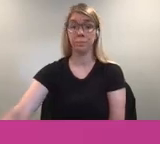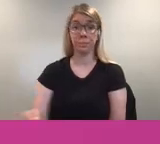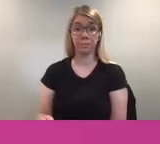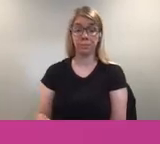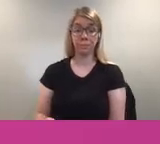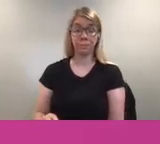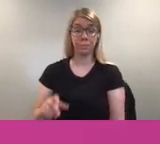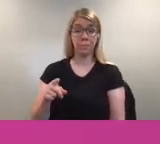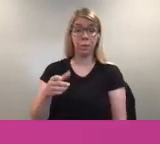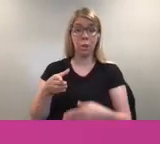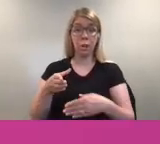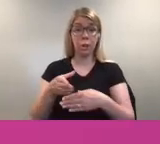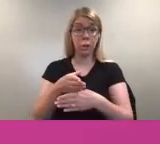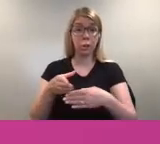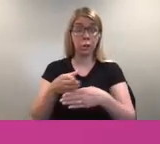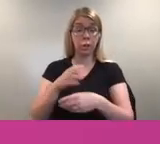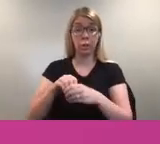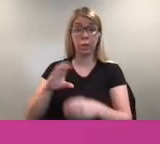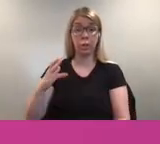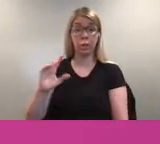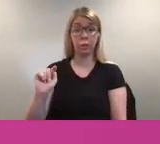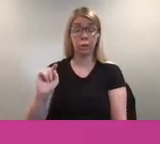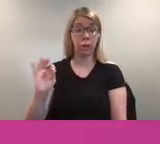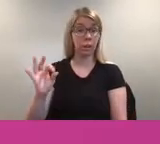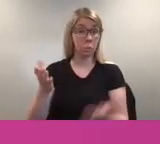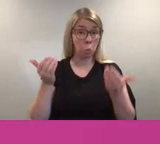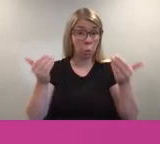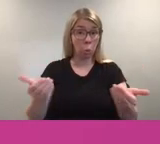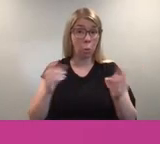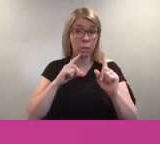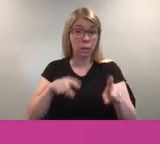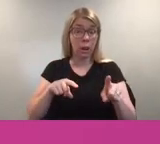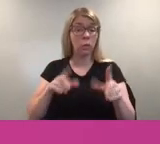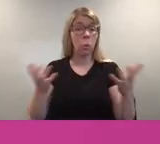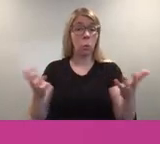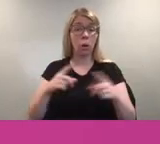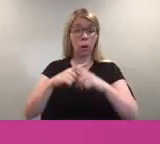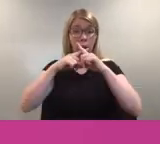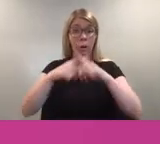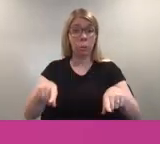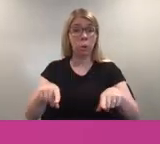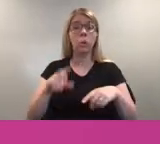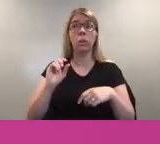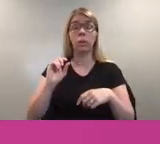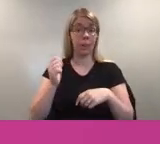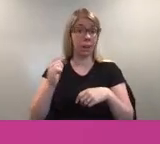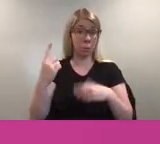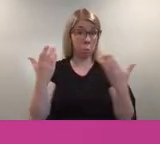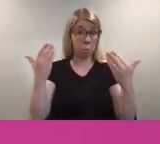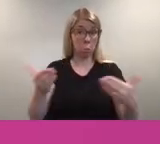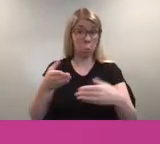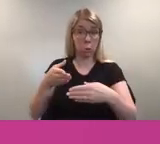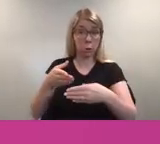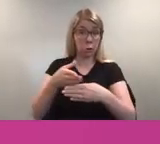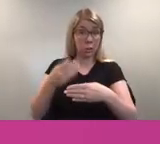You can share in the chat if you'd like to unmute. But yeah, anyone want to share first? Anyone